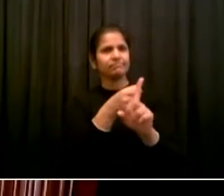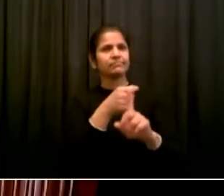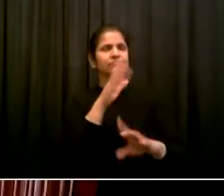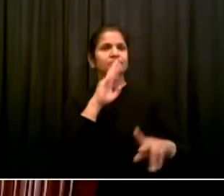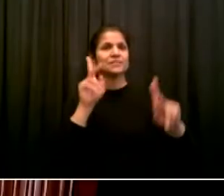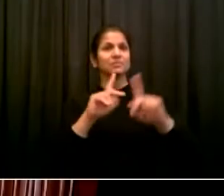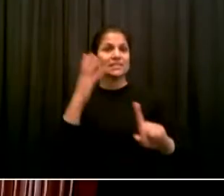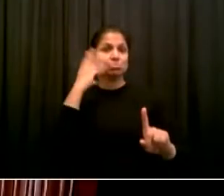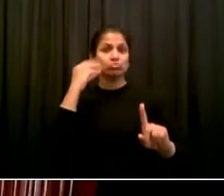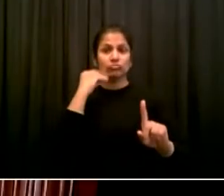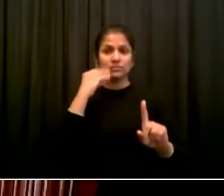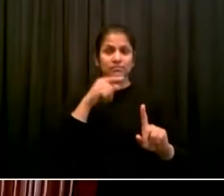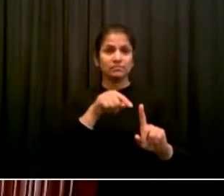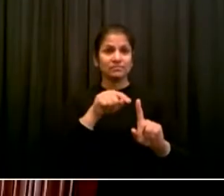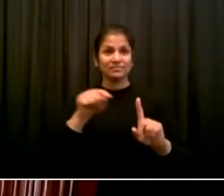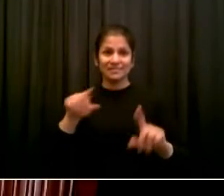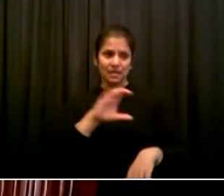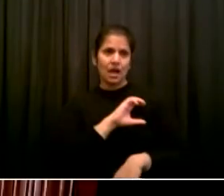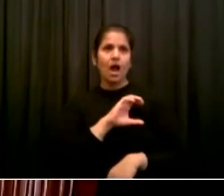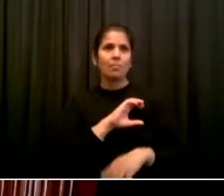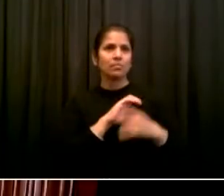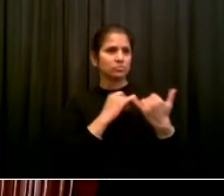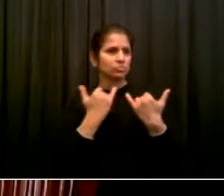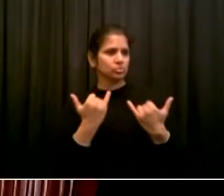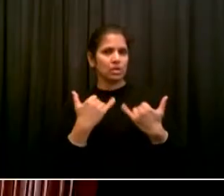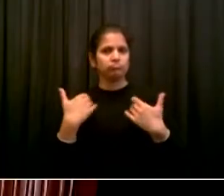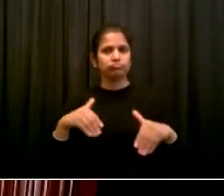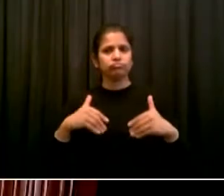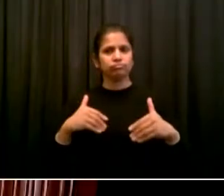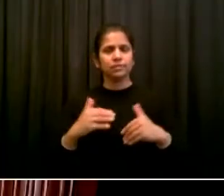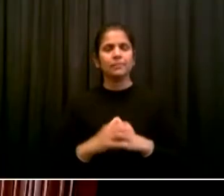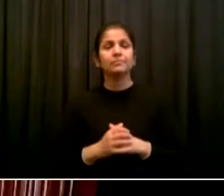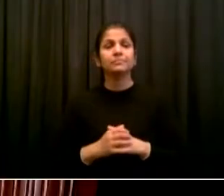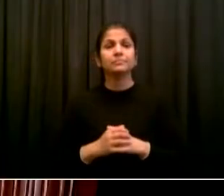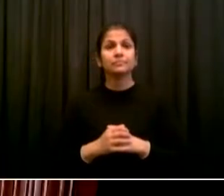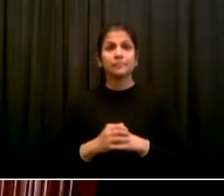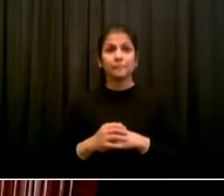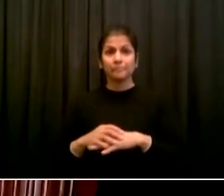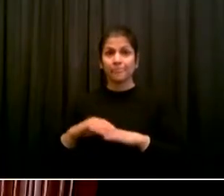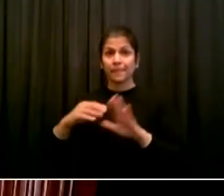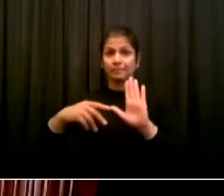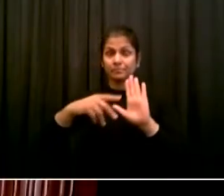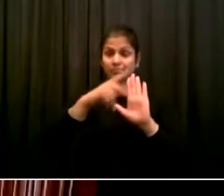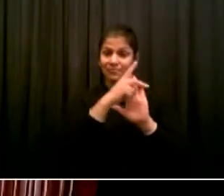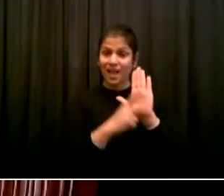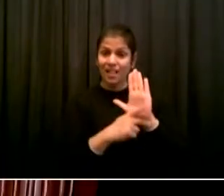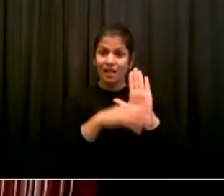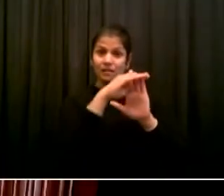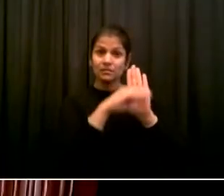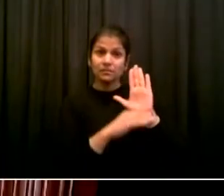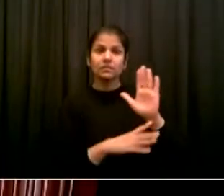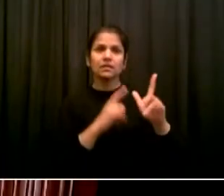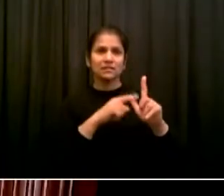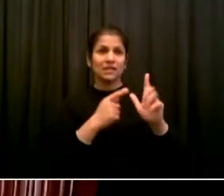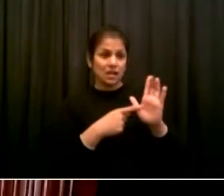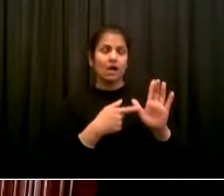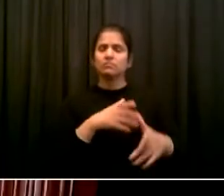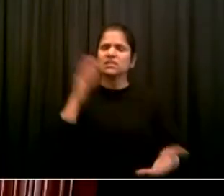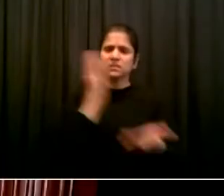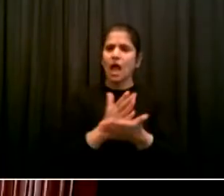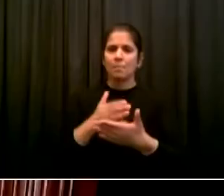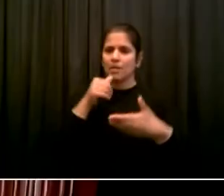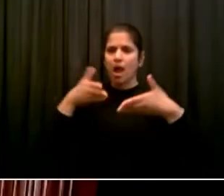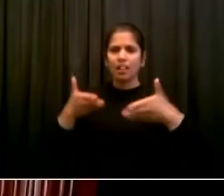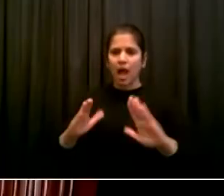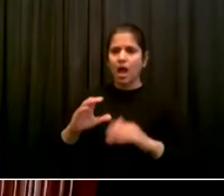The plan acknowledges that while the draconian policy of stop and frisk was ended under the time of the de Blasio